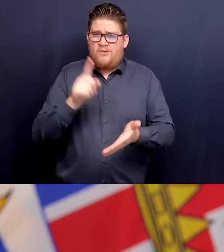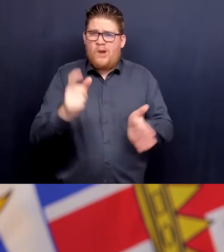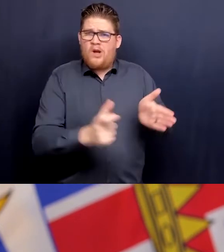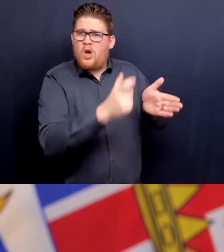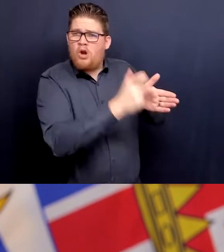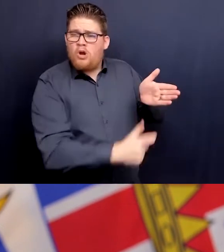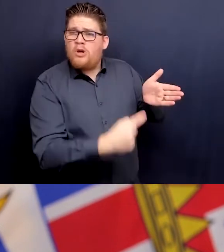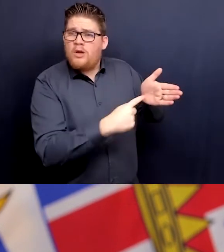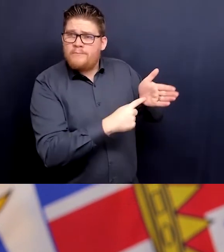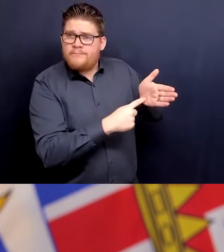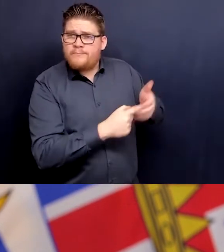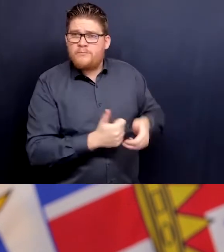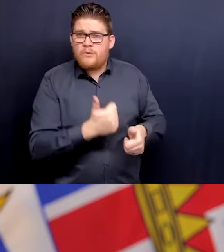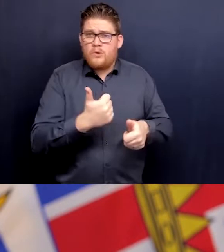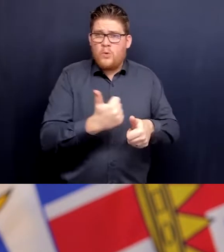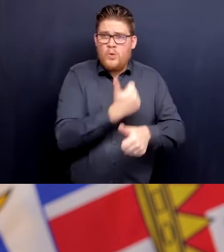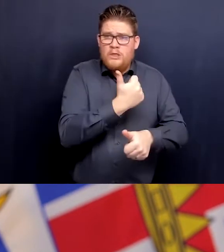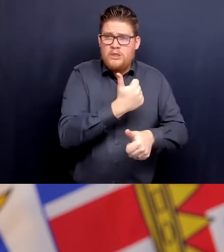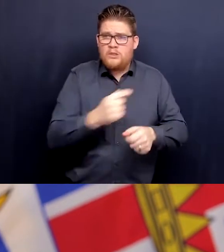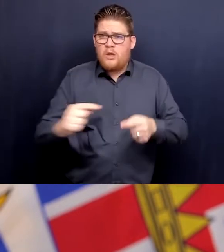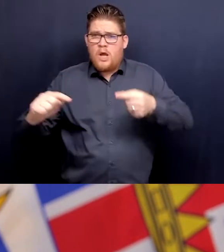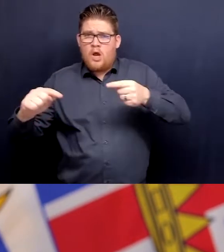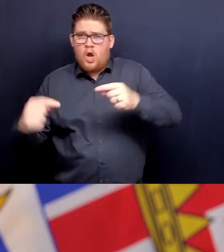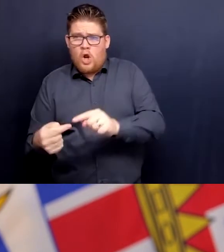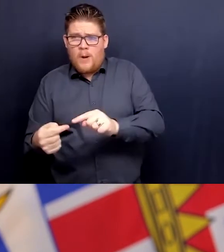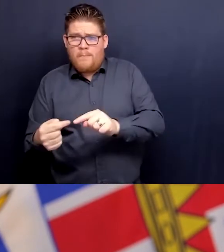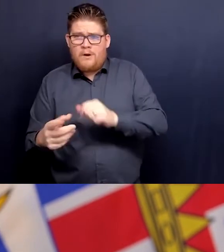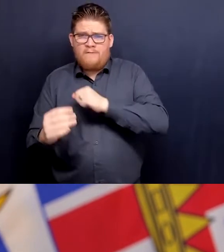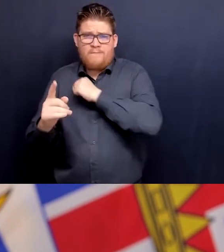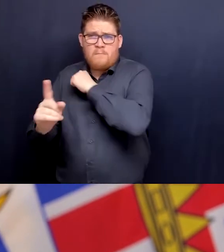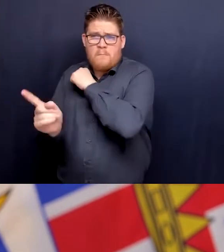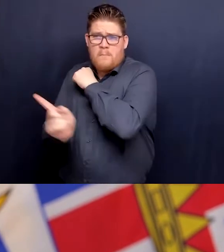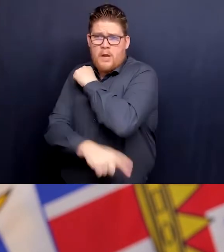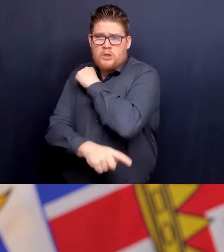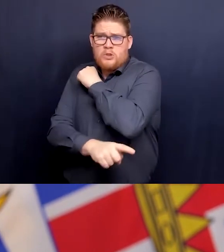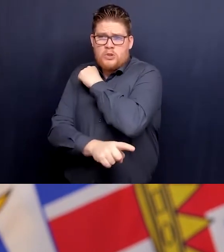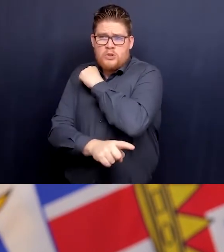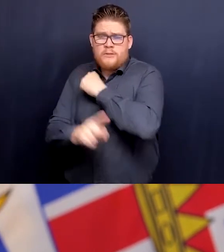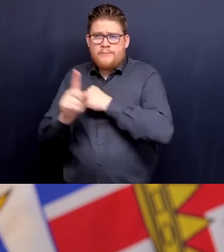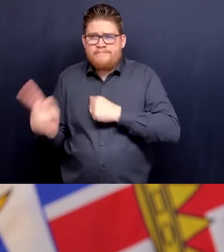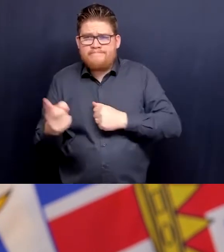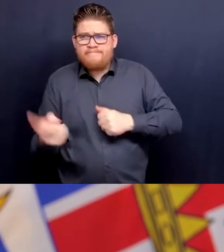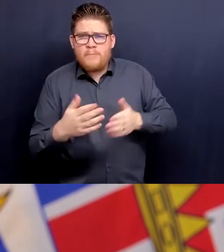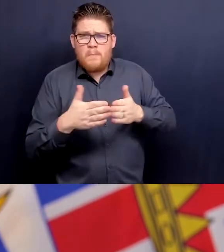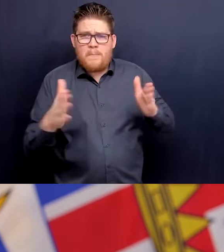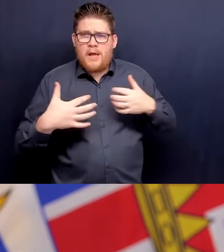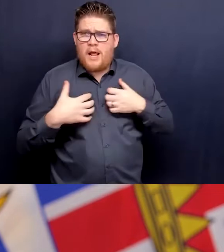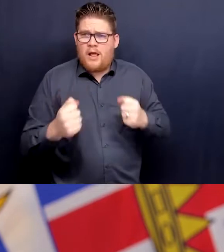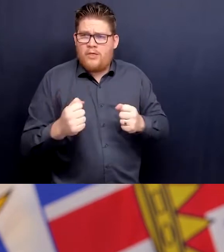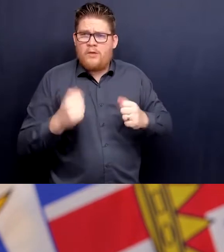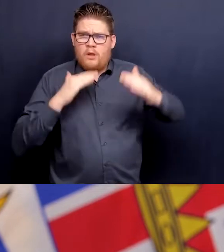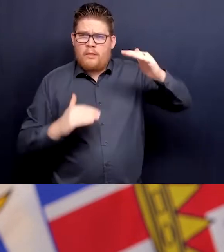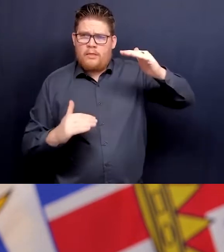of punitive public health strategies may outweigh the benefits. Yeah, so that paper,